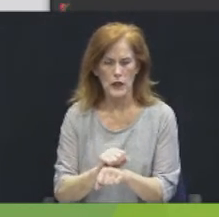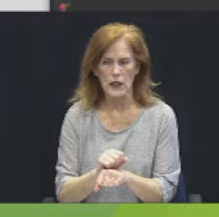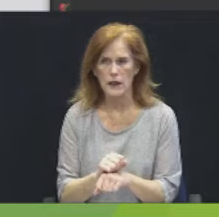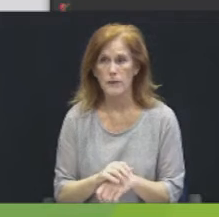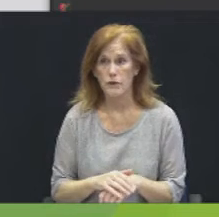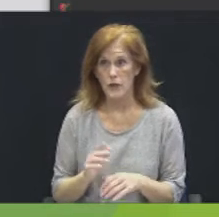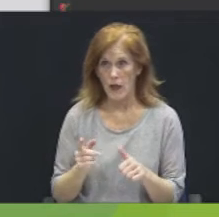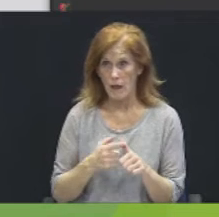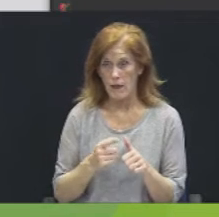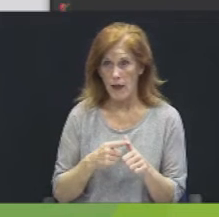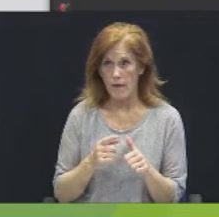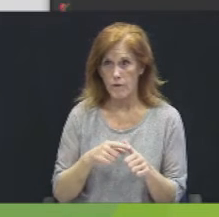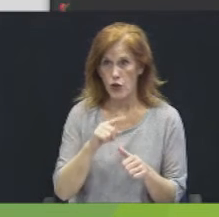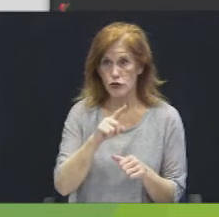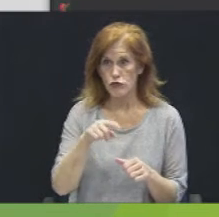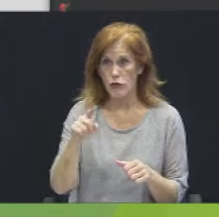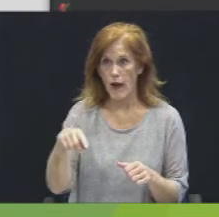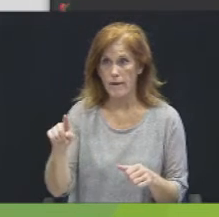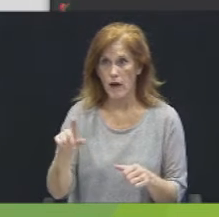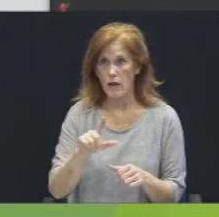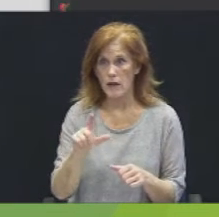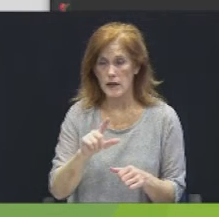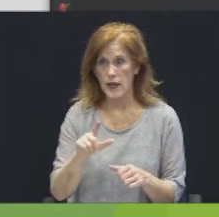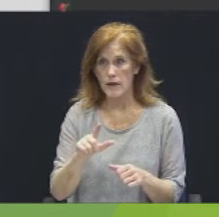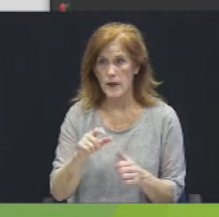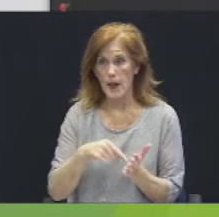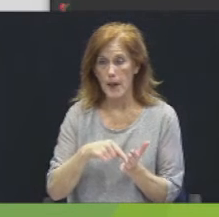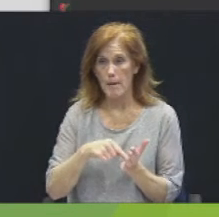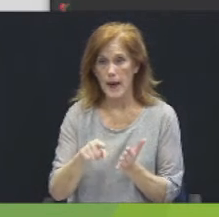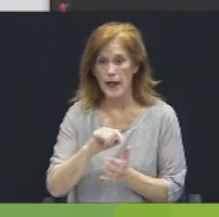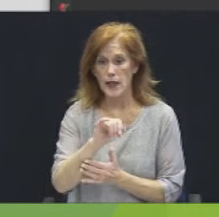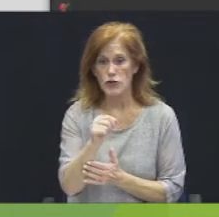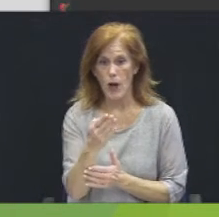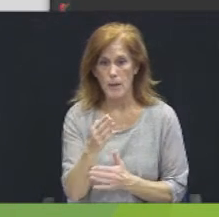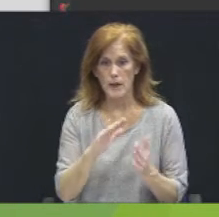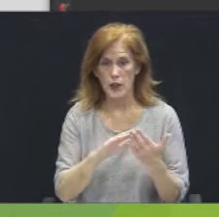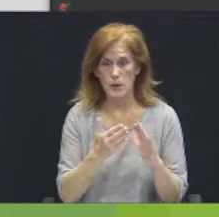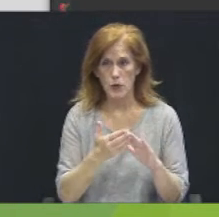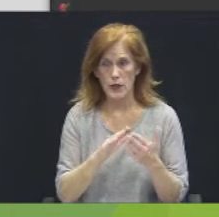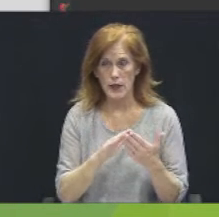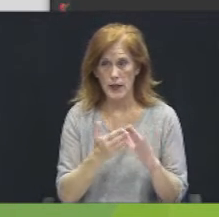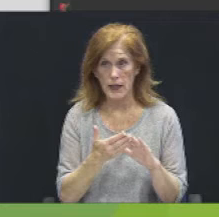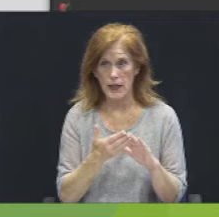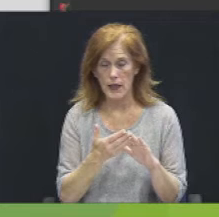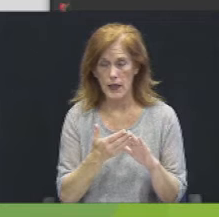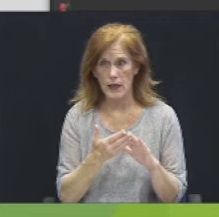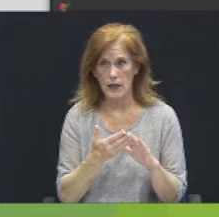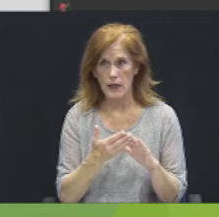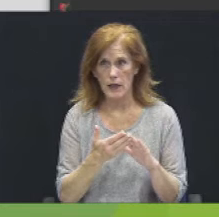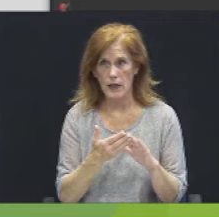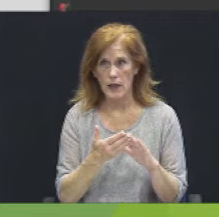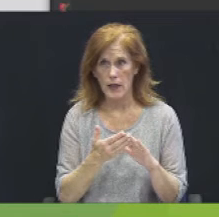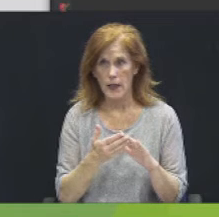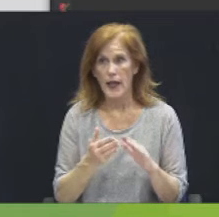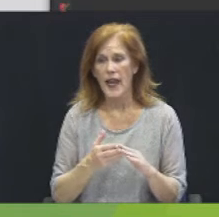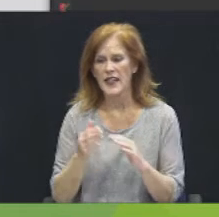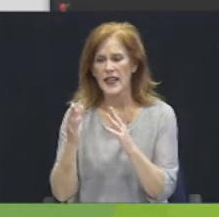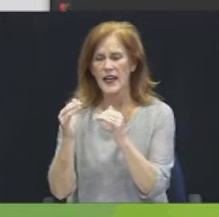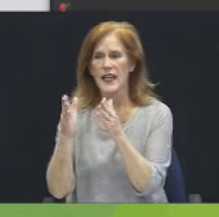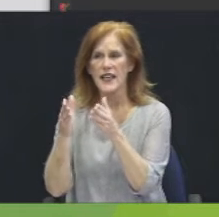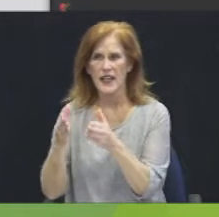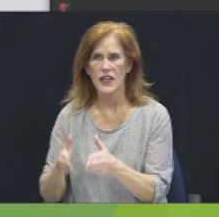So this first graph here on the left, you'll see, has a paid job in the community and an individual group or business